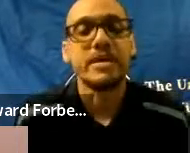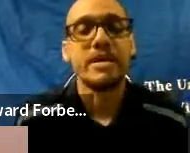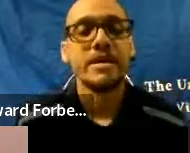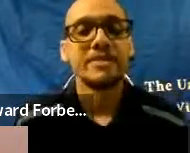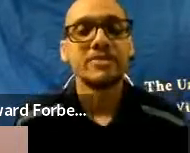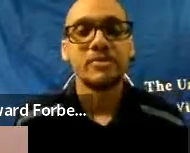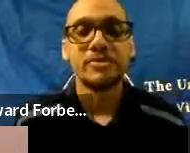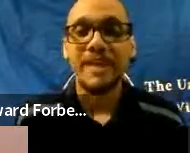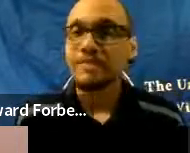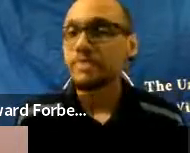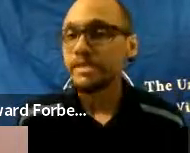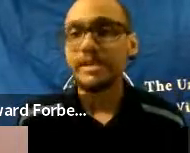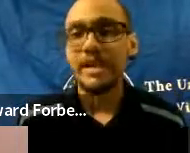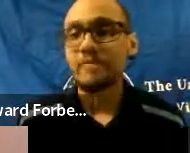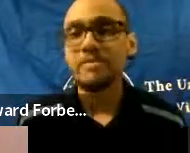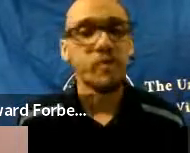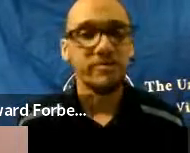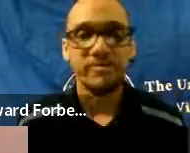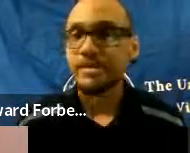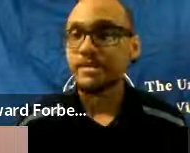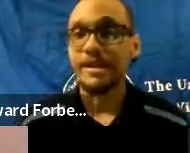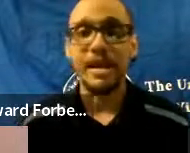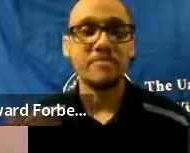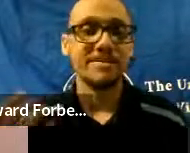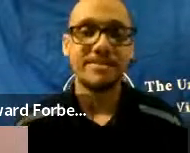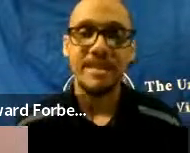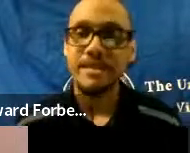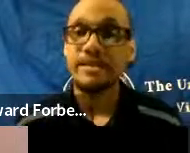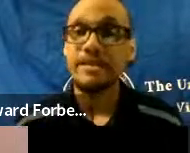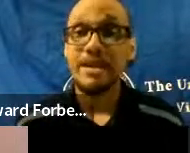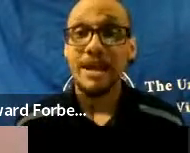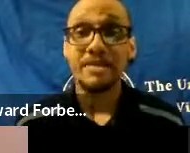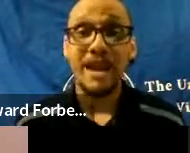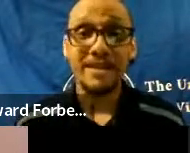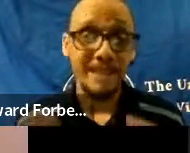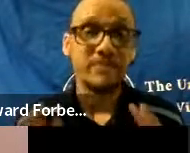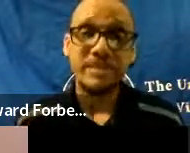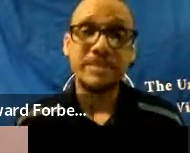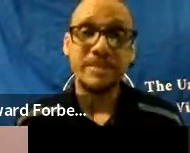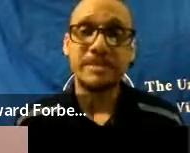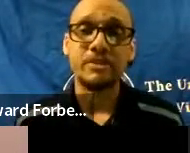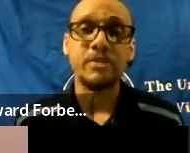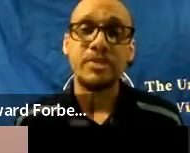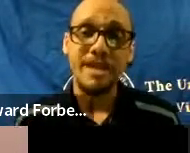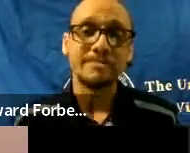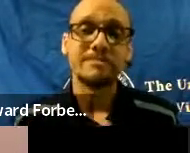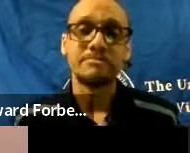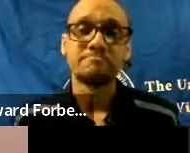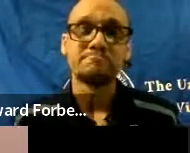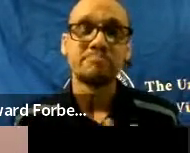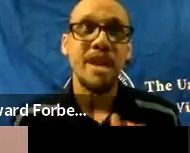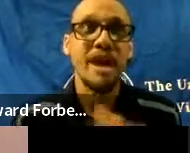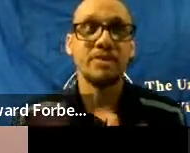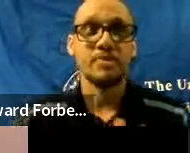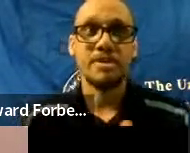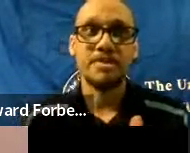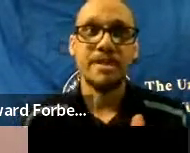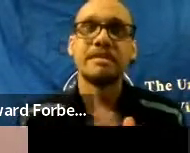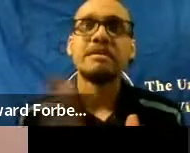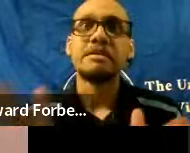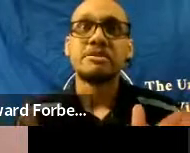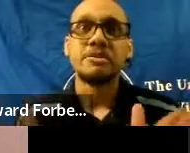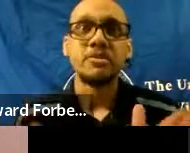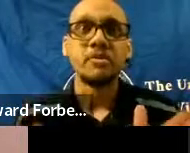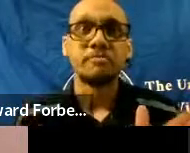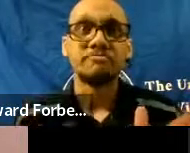doing this. And so that really got me motivated, that got me excited. And I really think, that pathway,